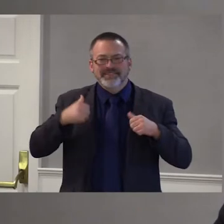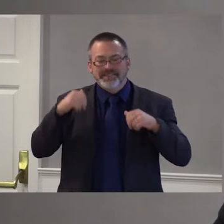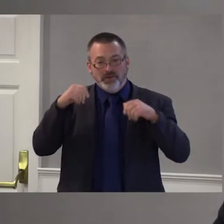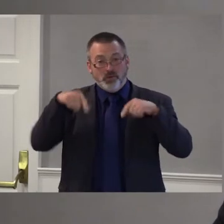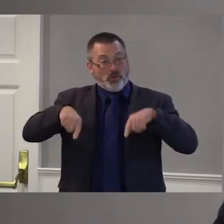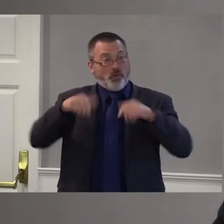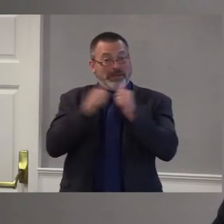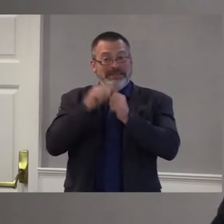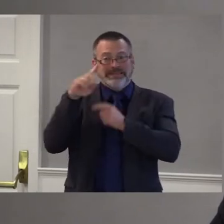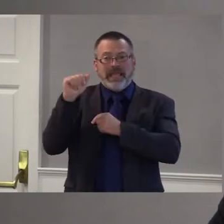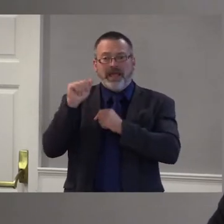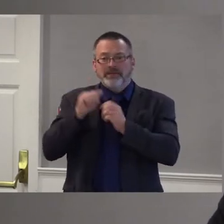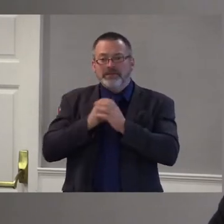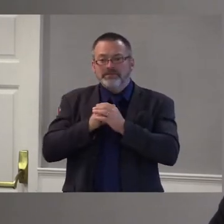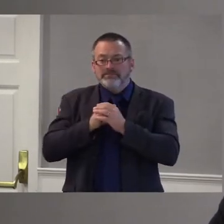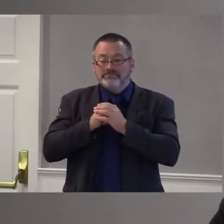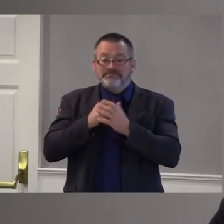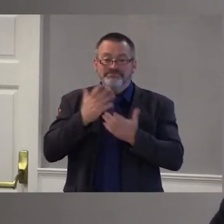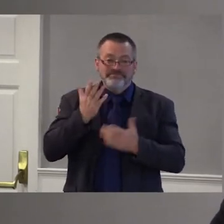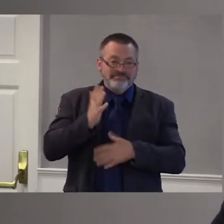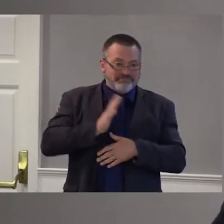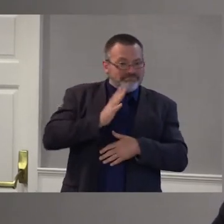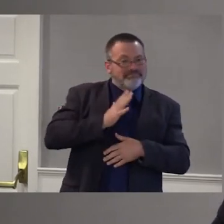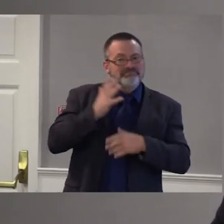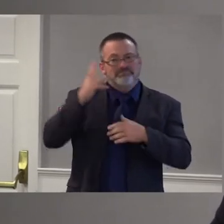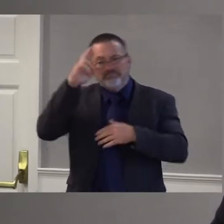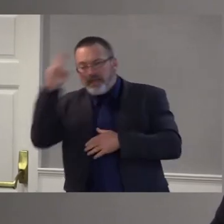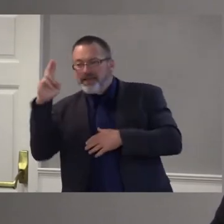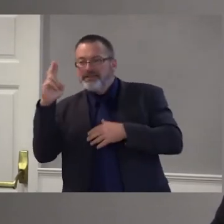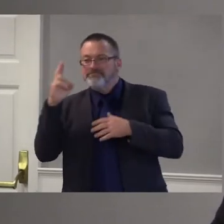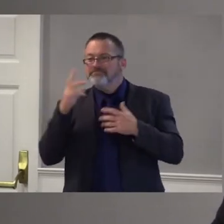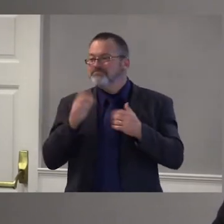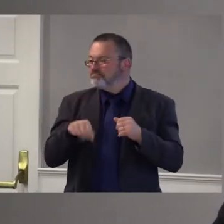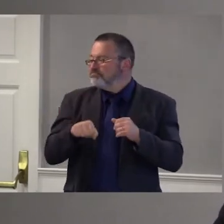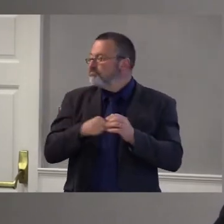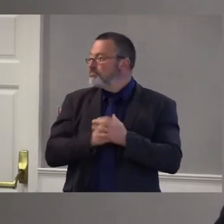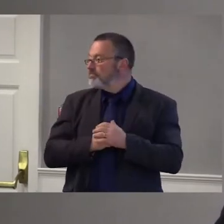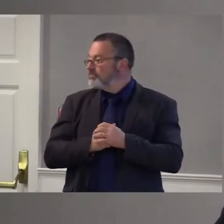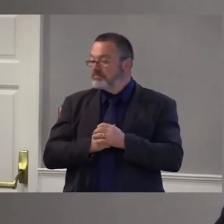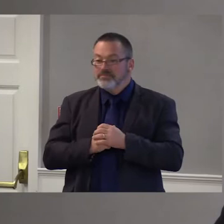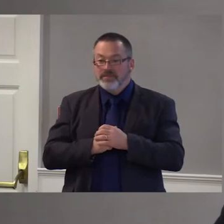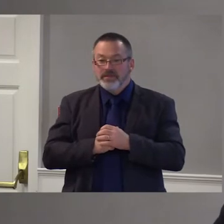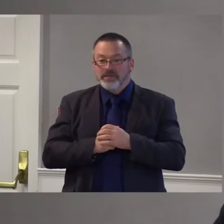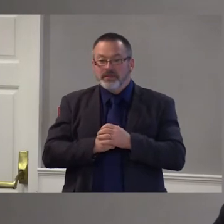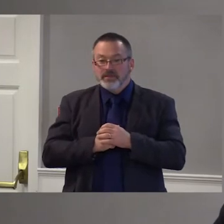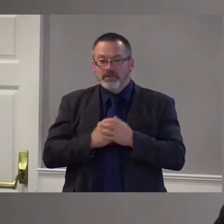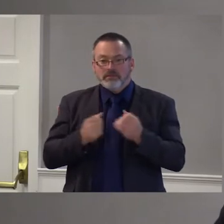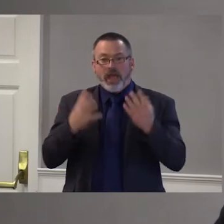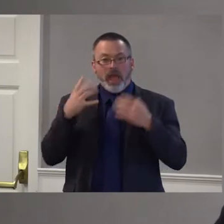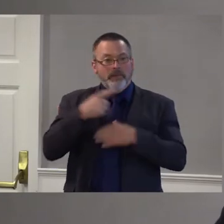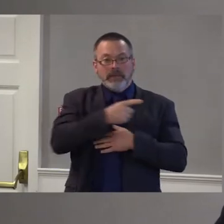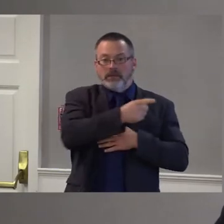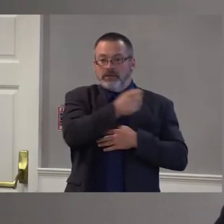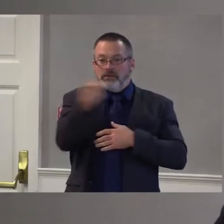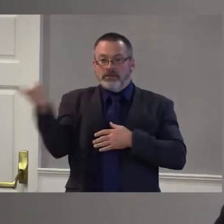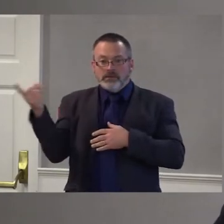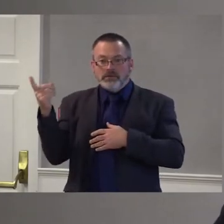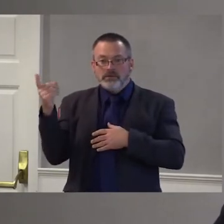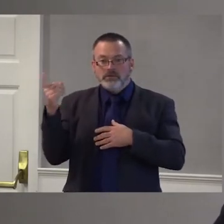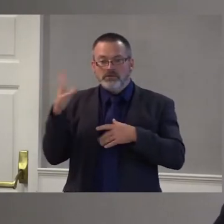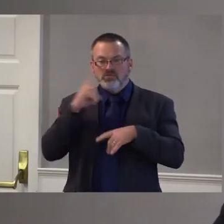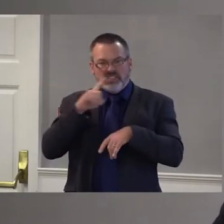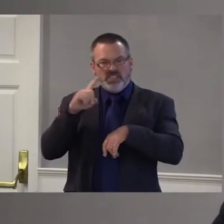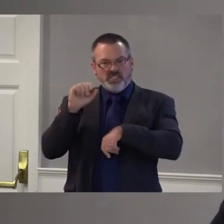respect, and independence. So many people in this room and beyond work incredibly hard together toward achieving this common